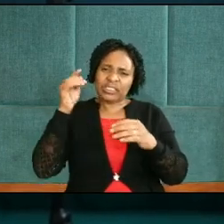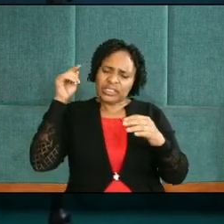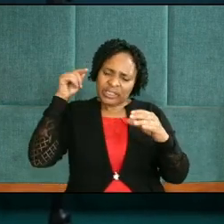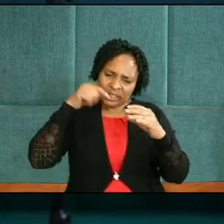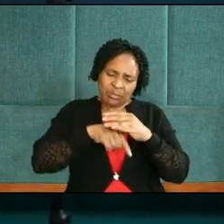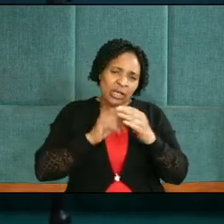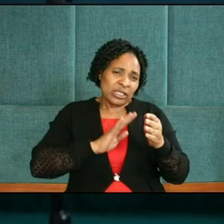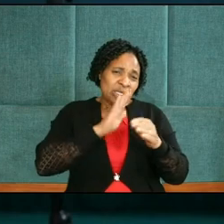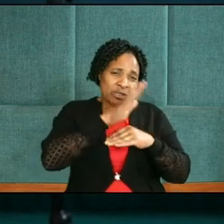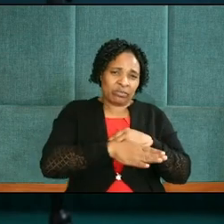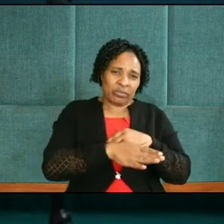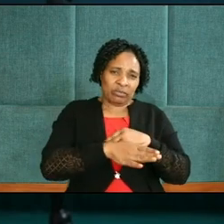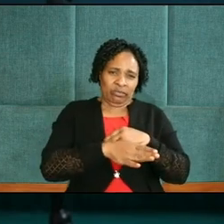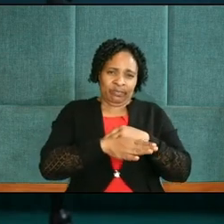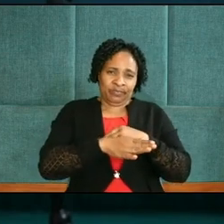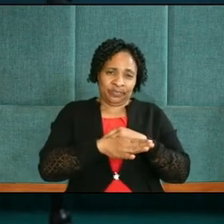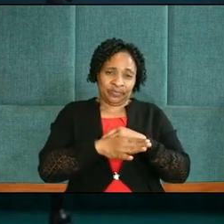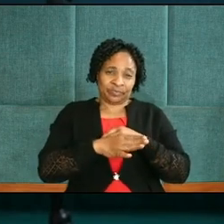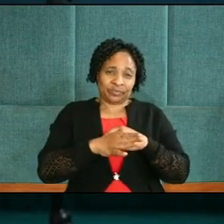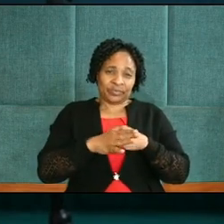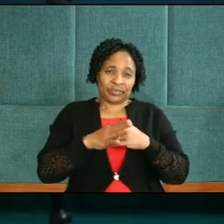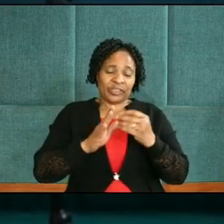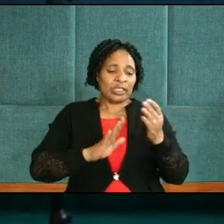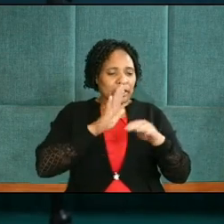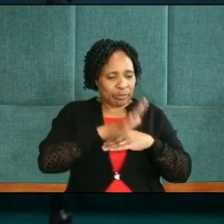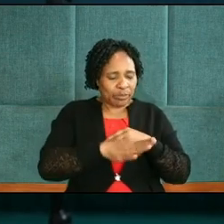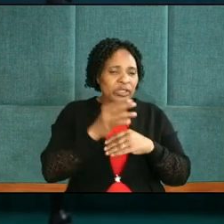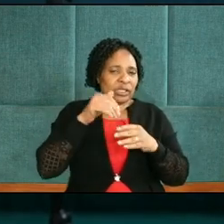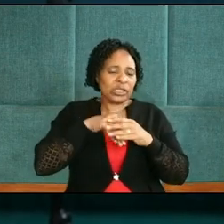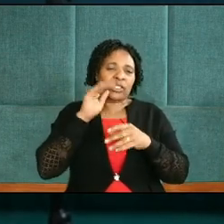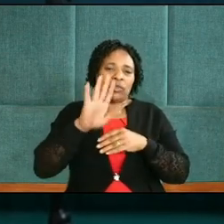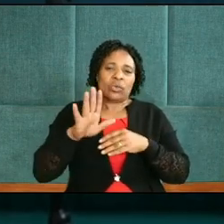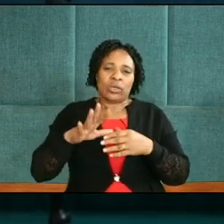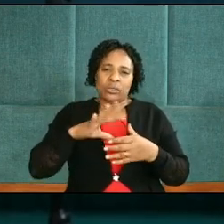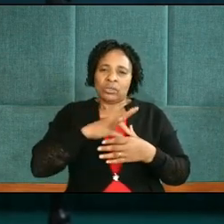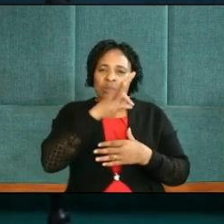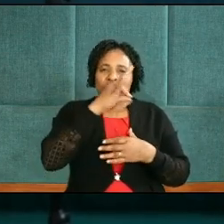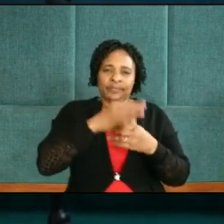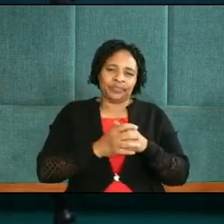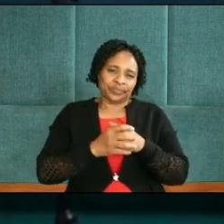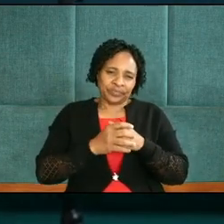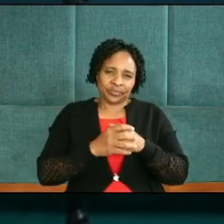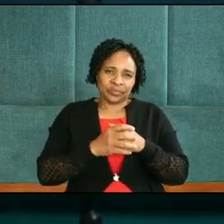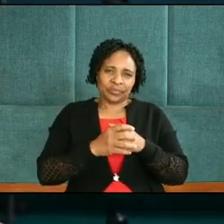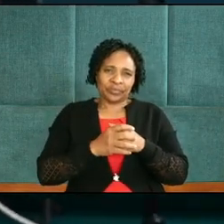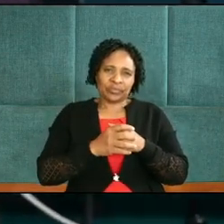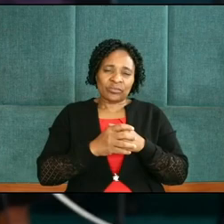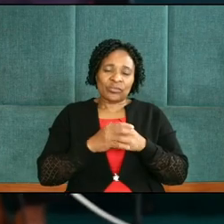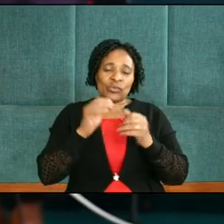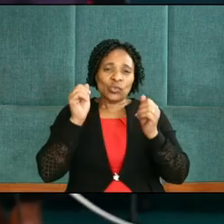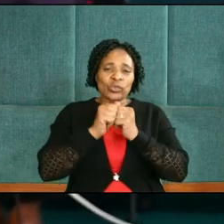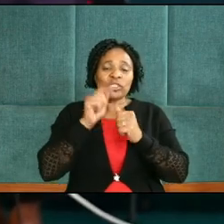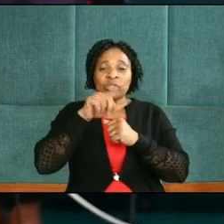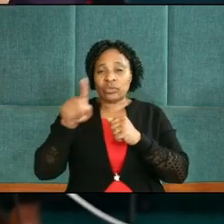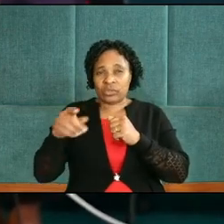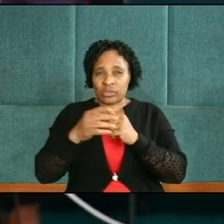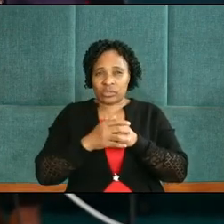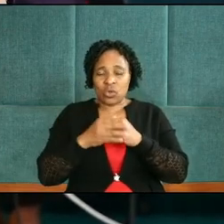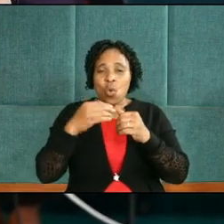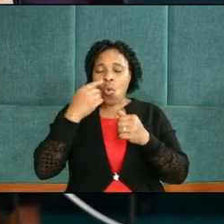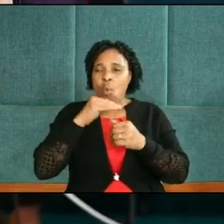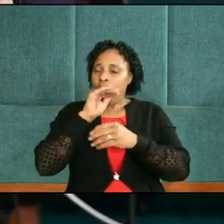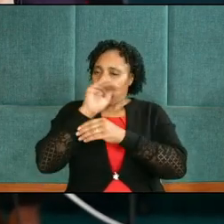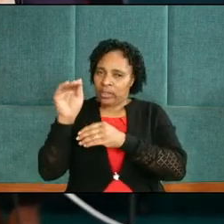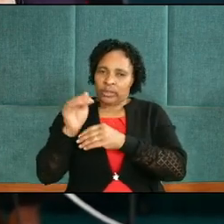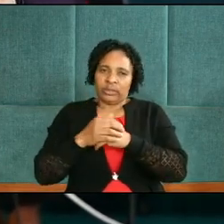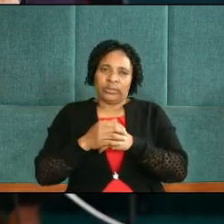deposit, the down payment on your soul to those who